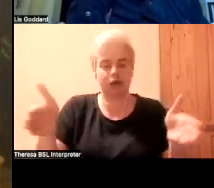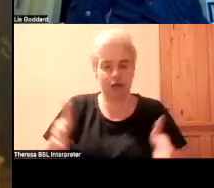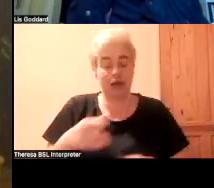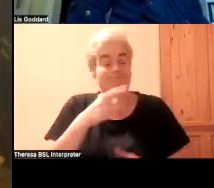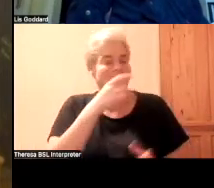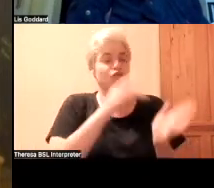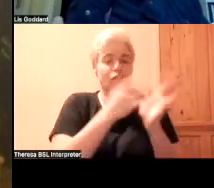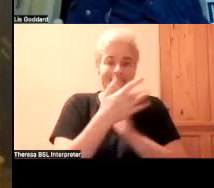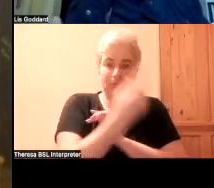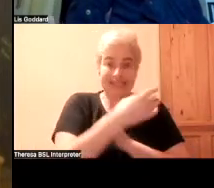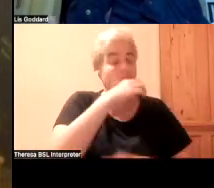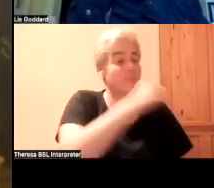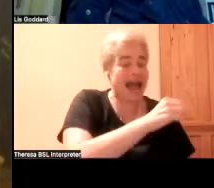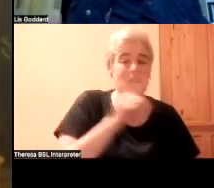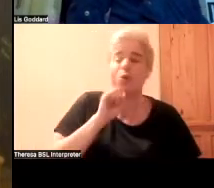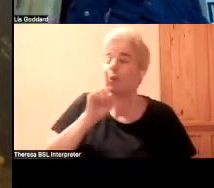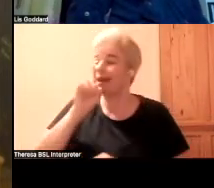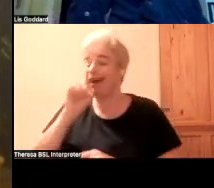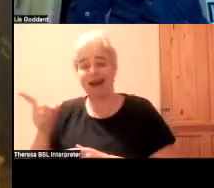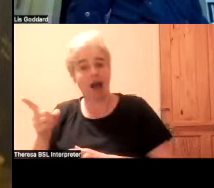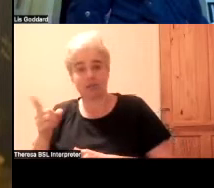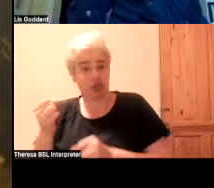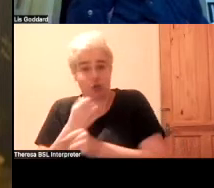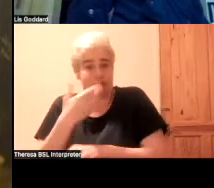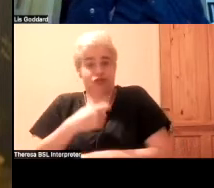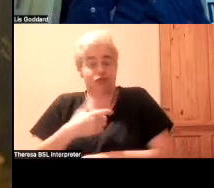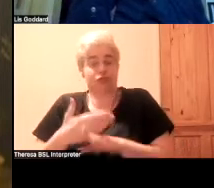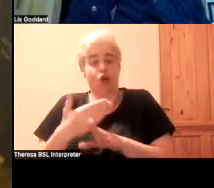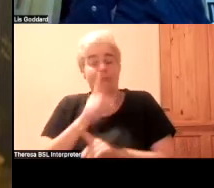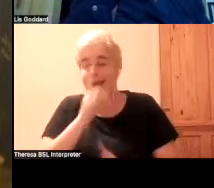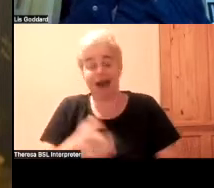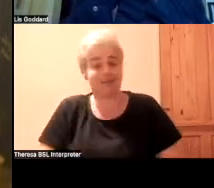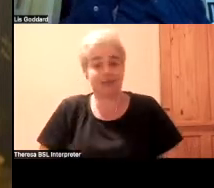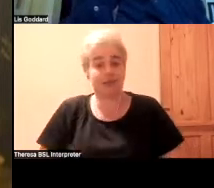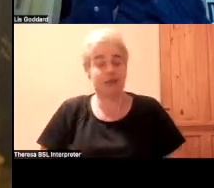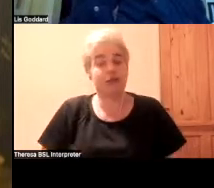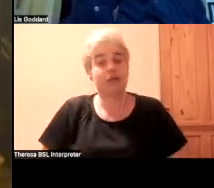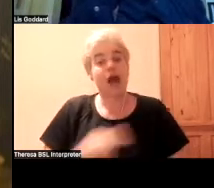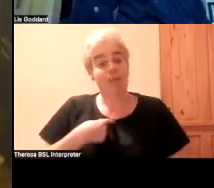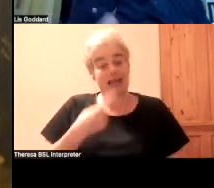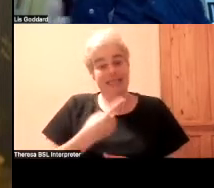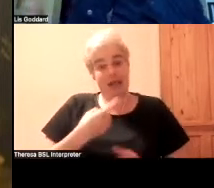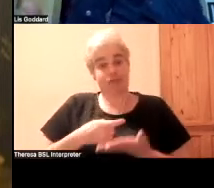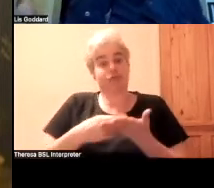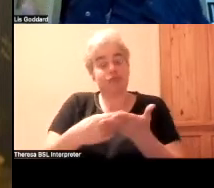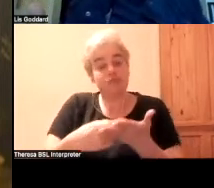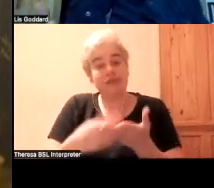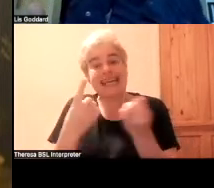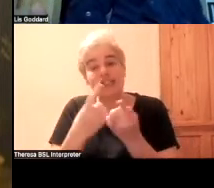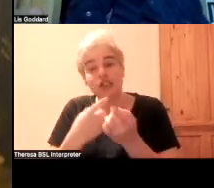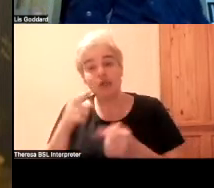man, a woman simply cannot do this. I would suggest that the issue with